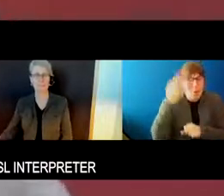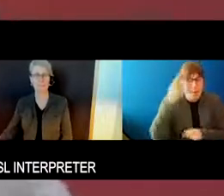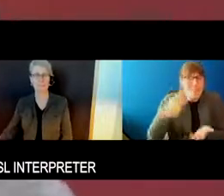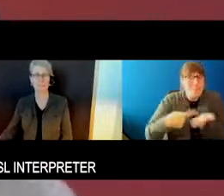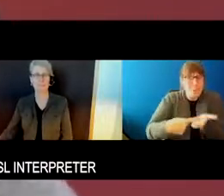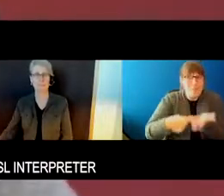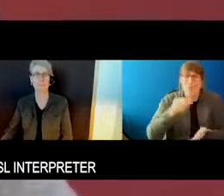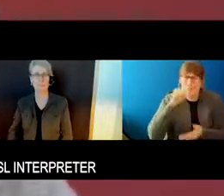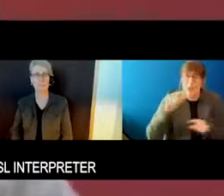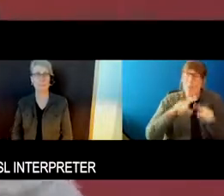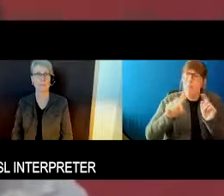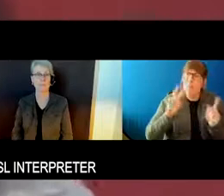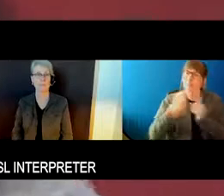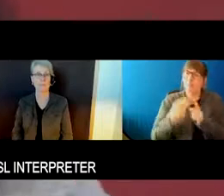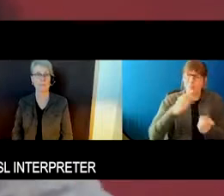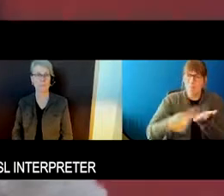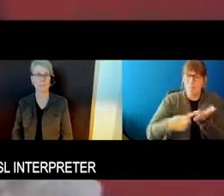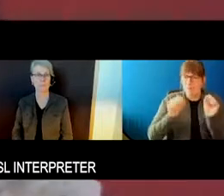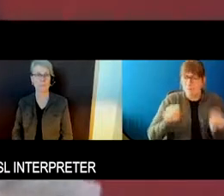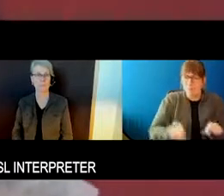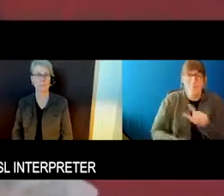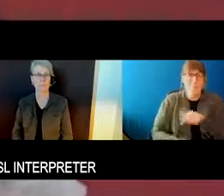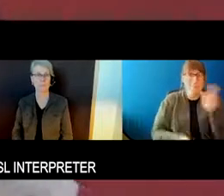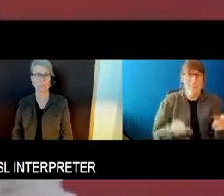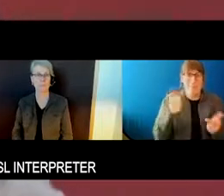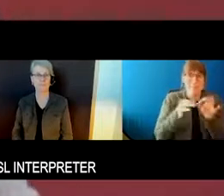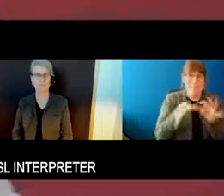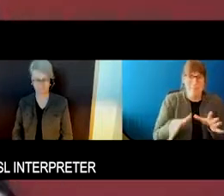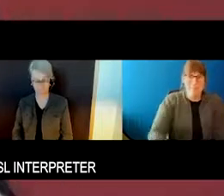a conversation without realizing that that's actually what was happening.